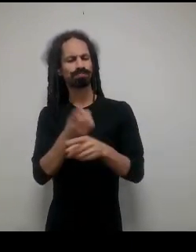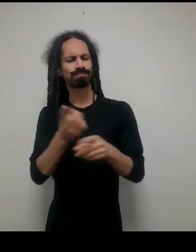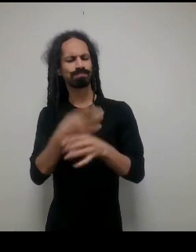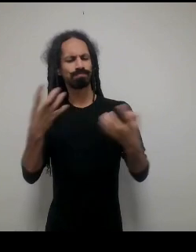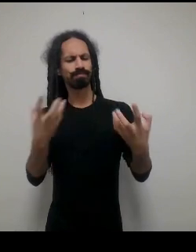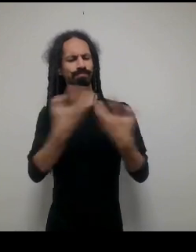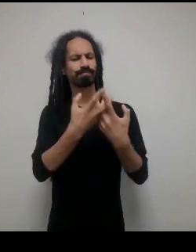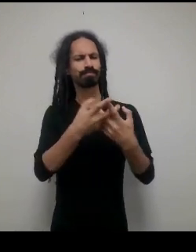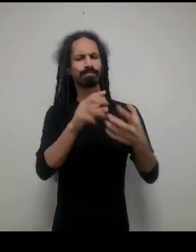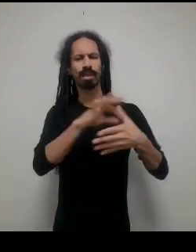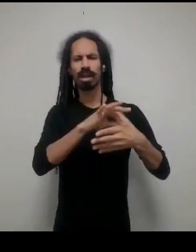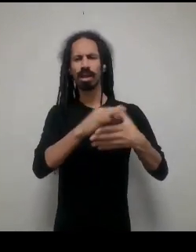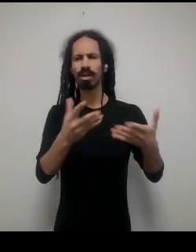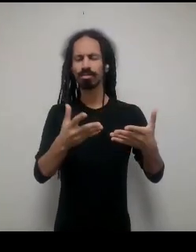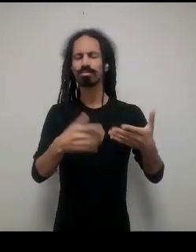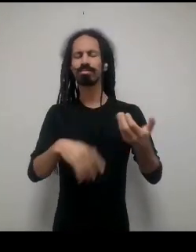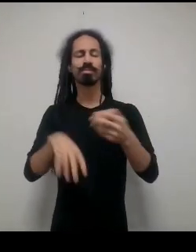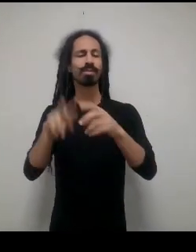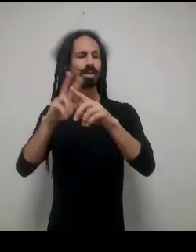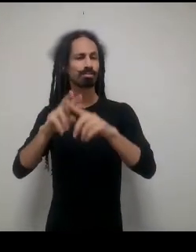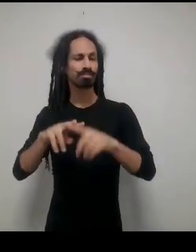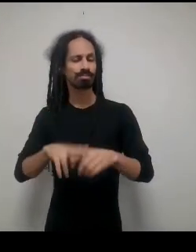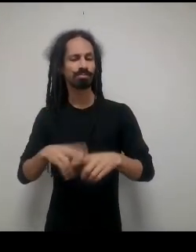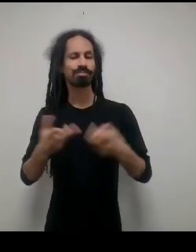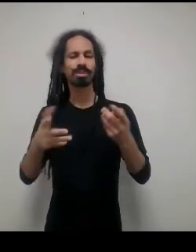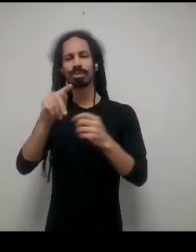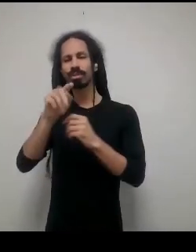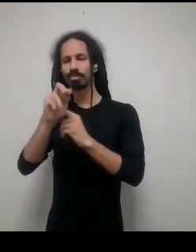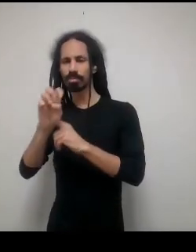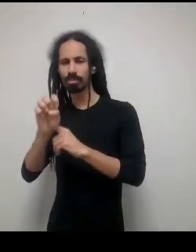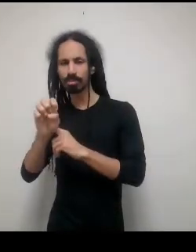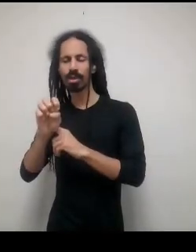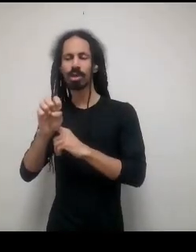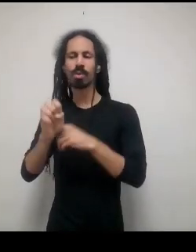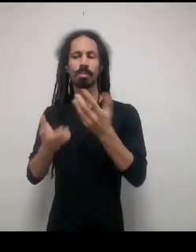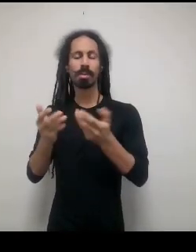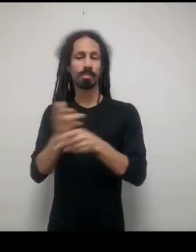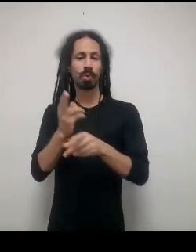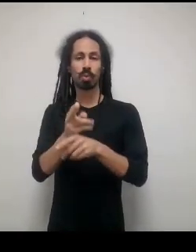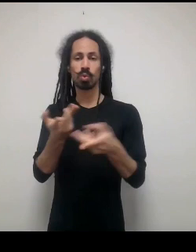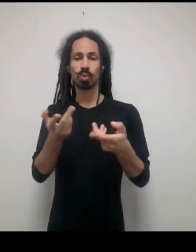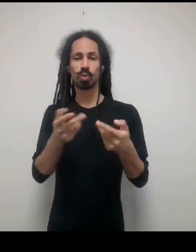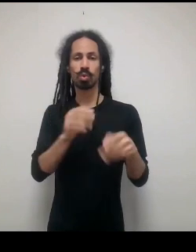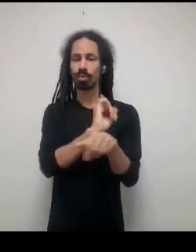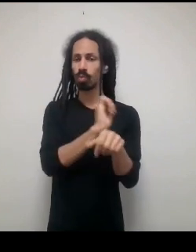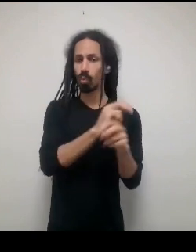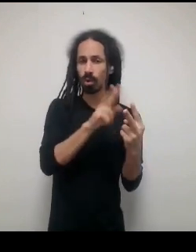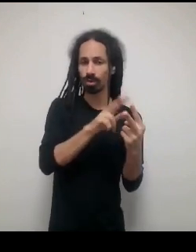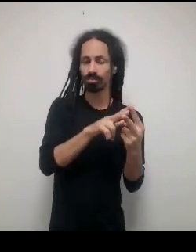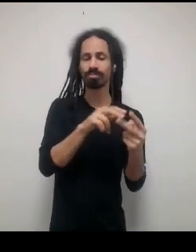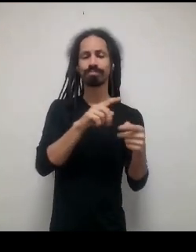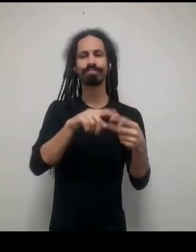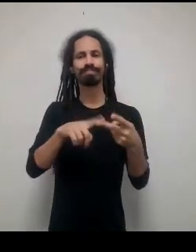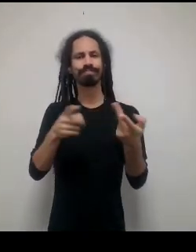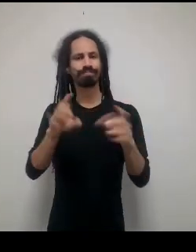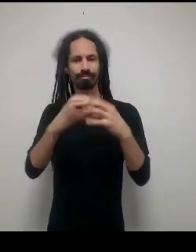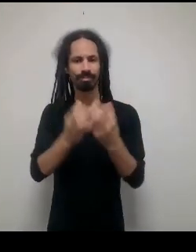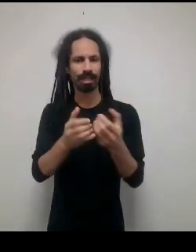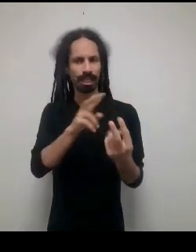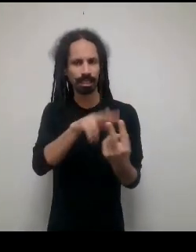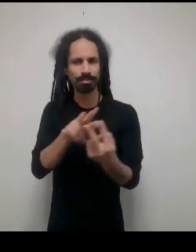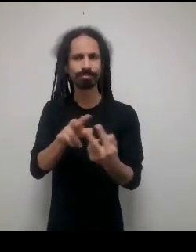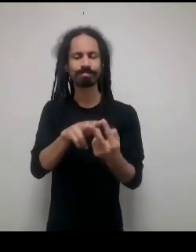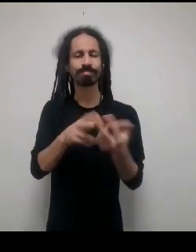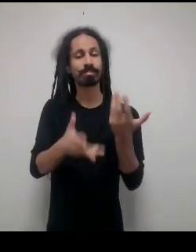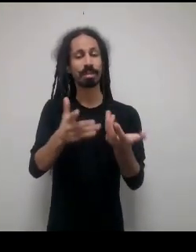The vocabulary and tone you might use with your colleagues or your classmates might be different than if you're presenting to